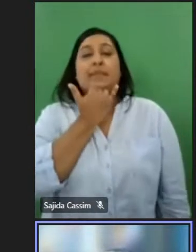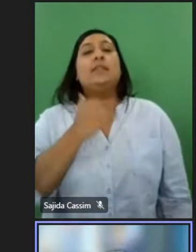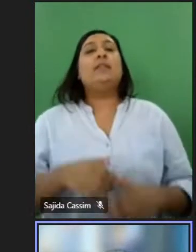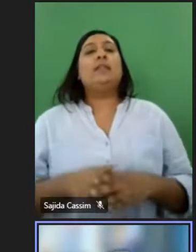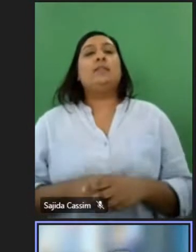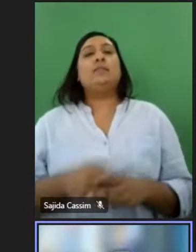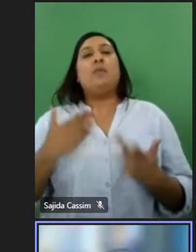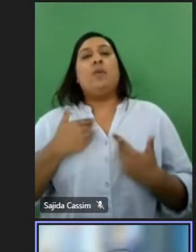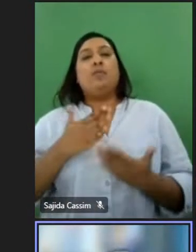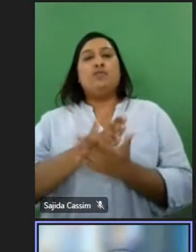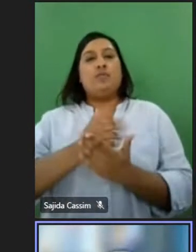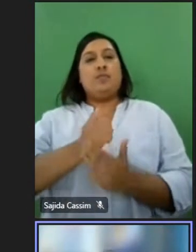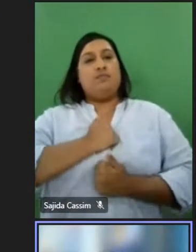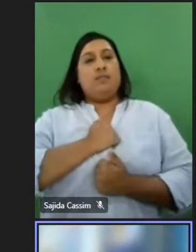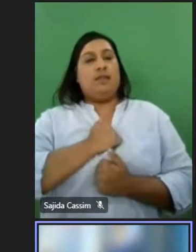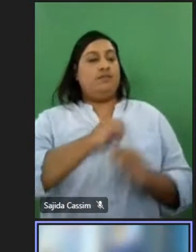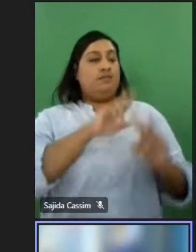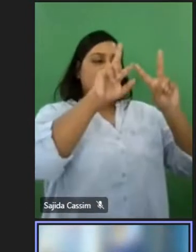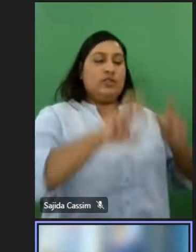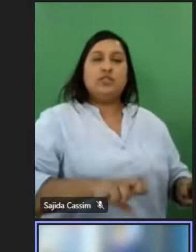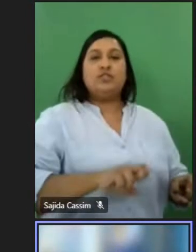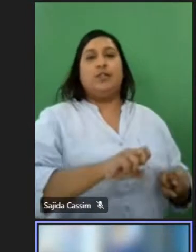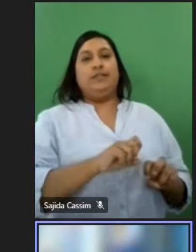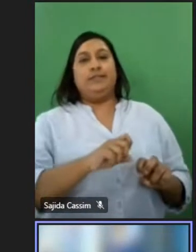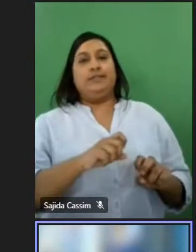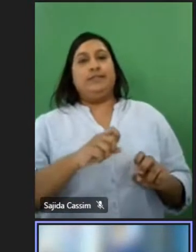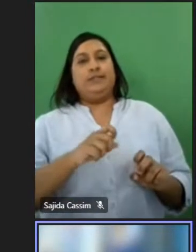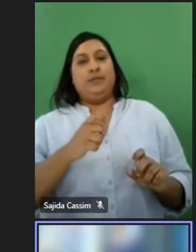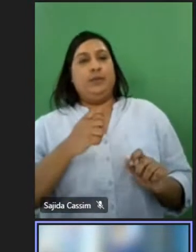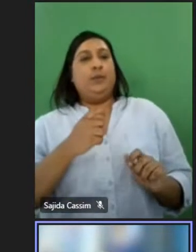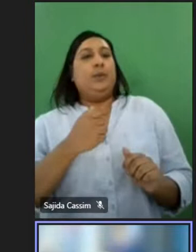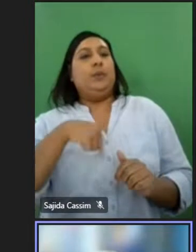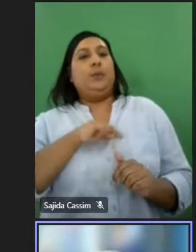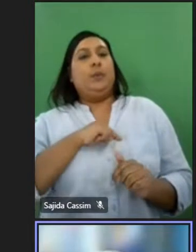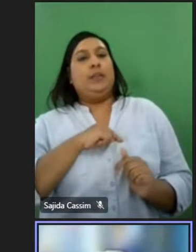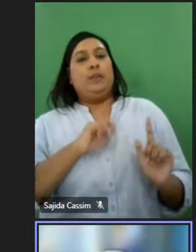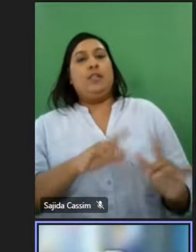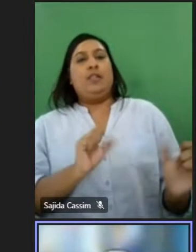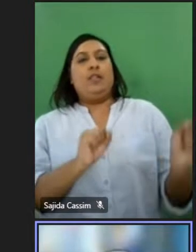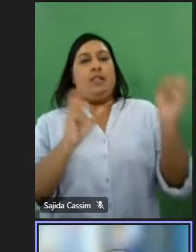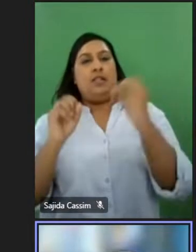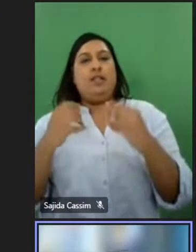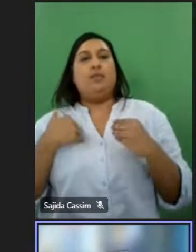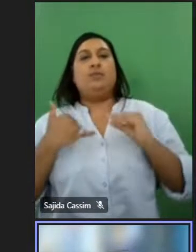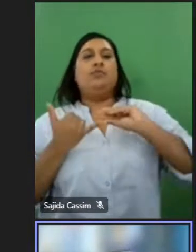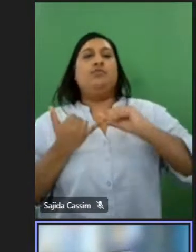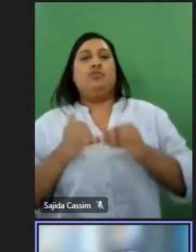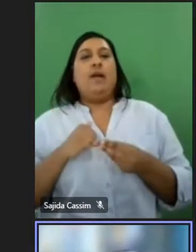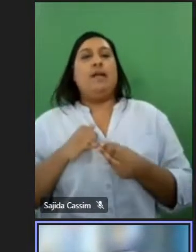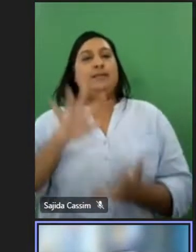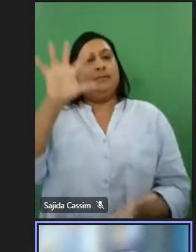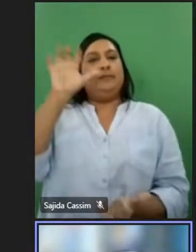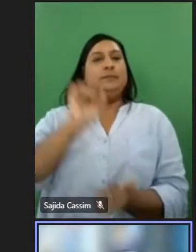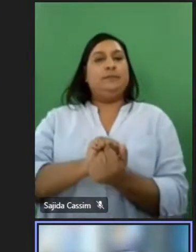the findings of our study. And I will try to keep it very concise and to the